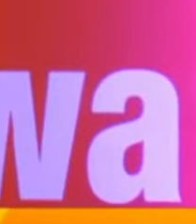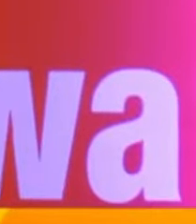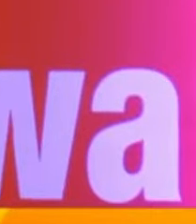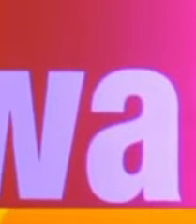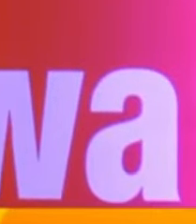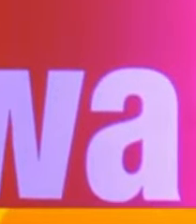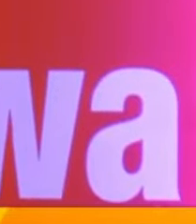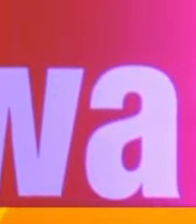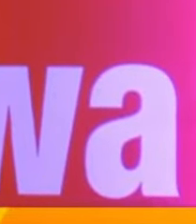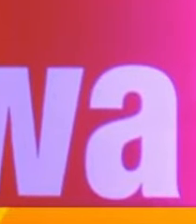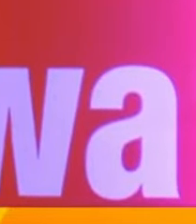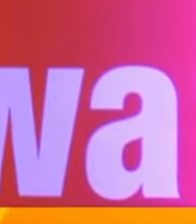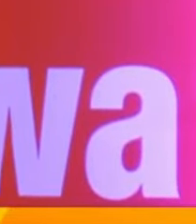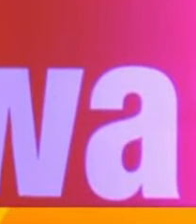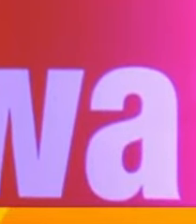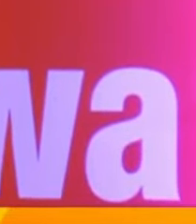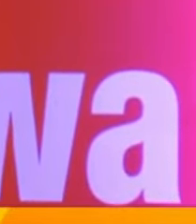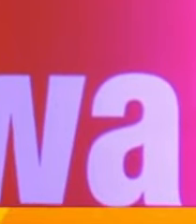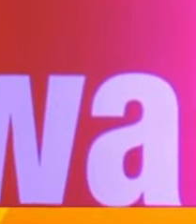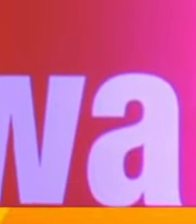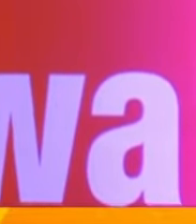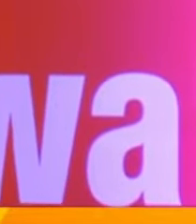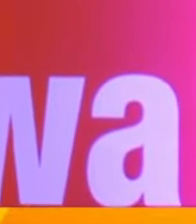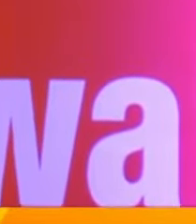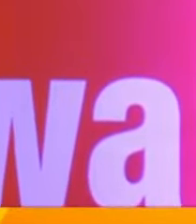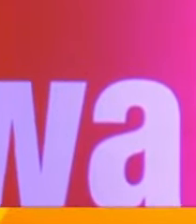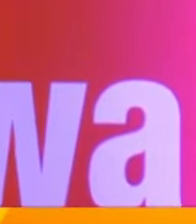And moving forward, we hope to get more of this.